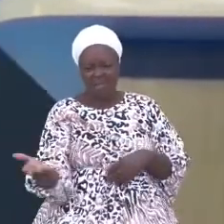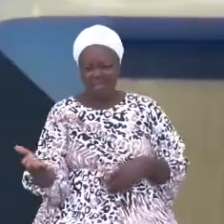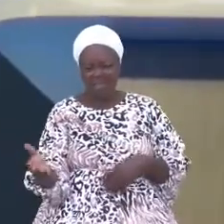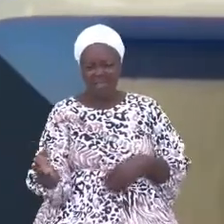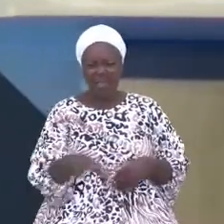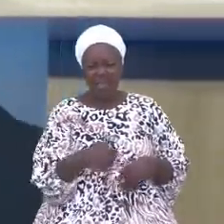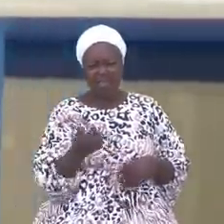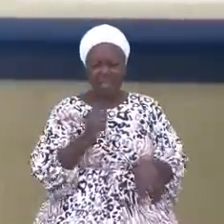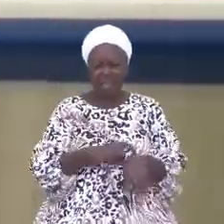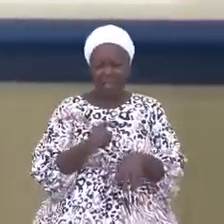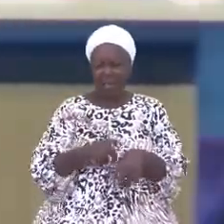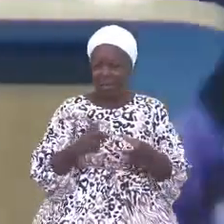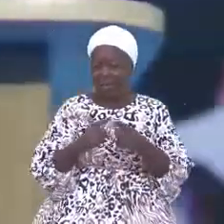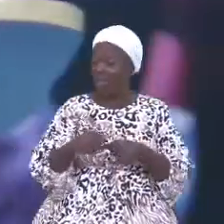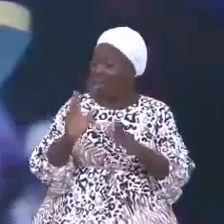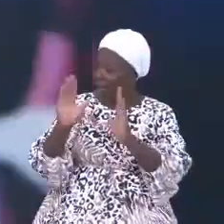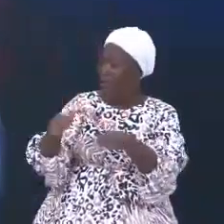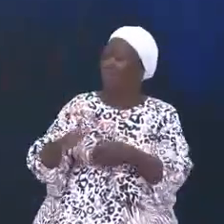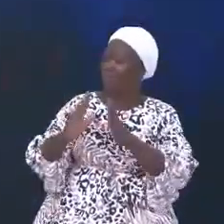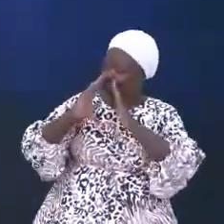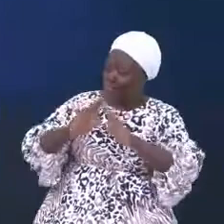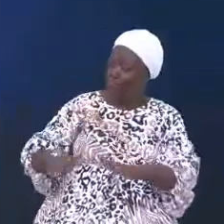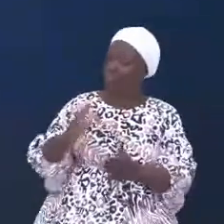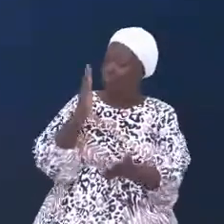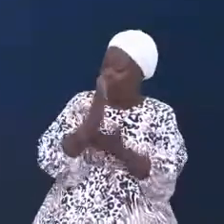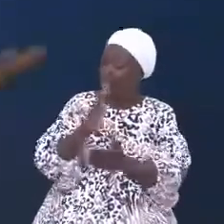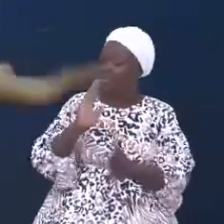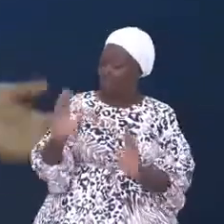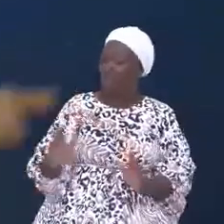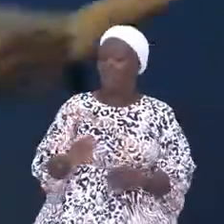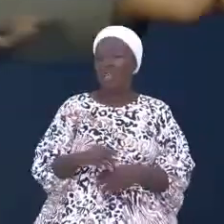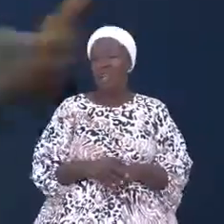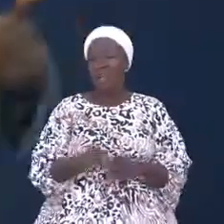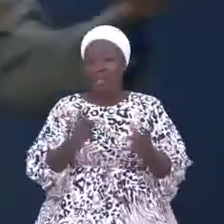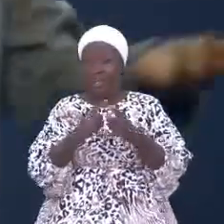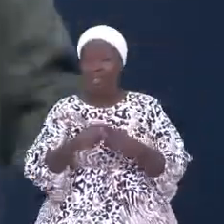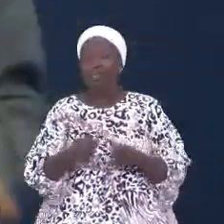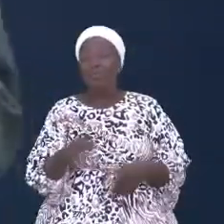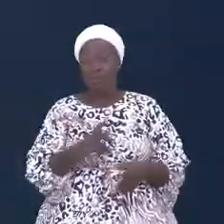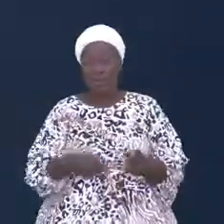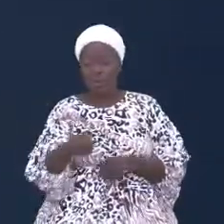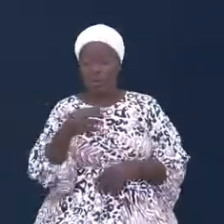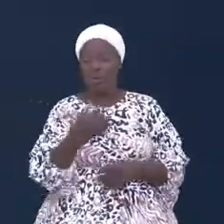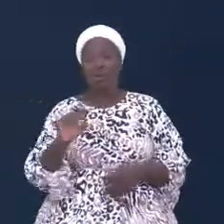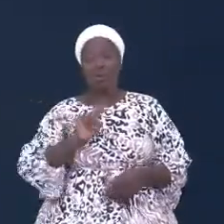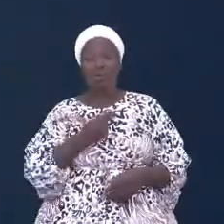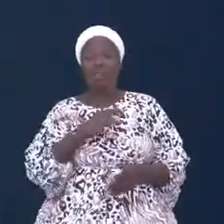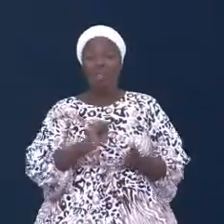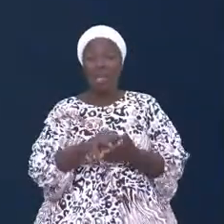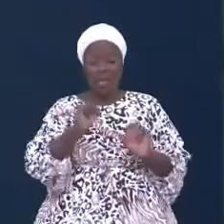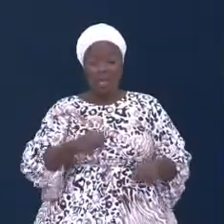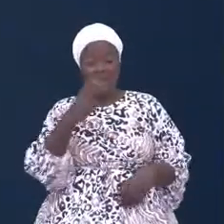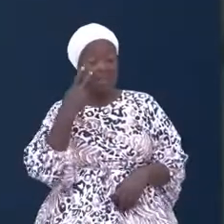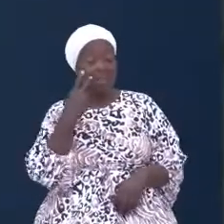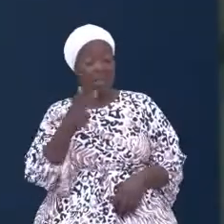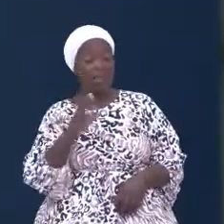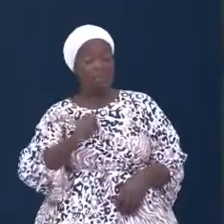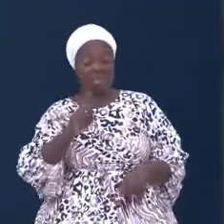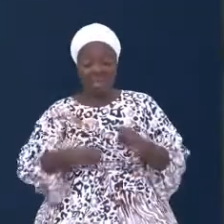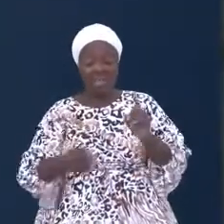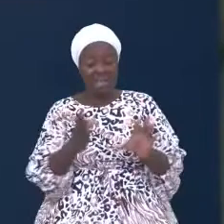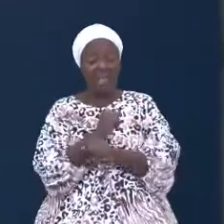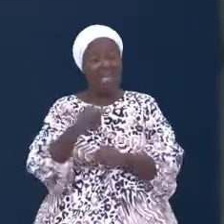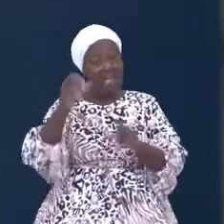way. And so they said, shut up, keep quiet. Even those of us that can see, we're not getting any attention from